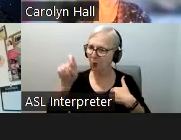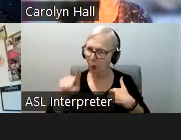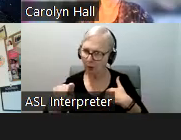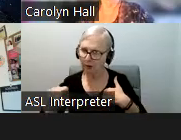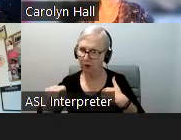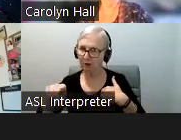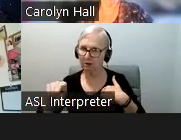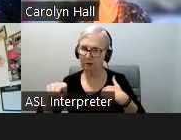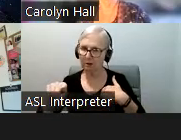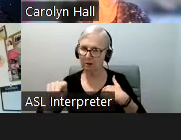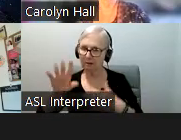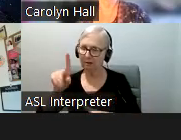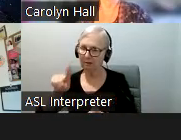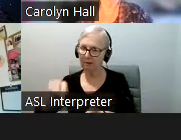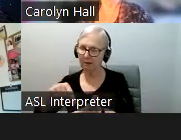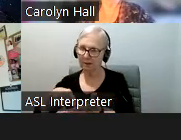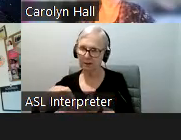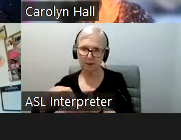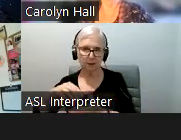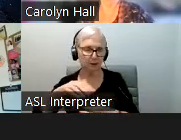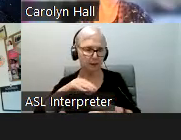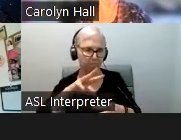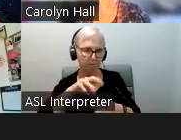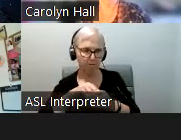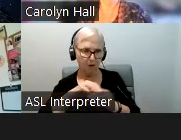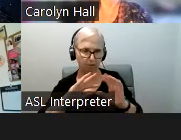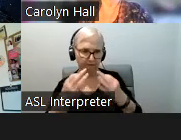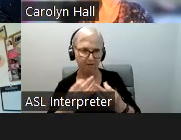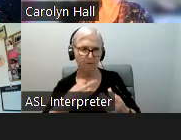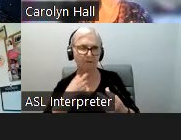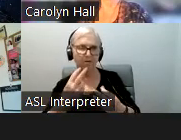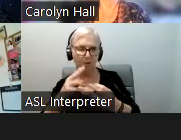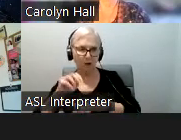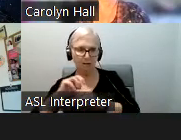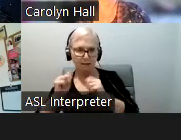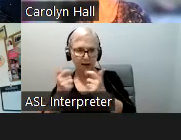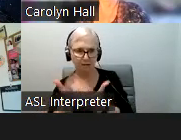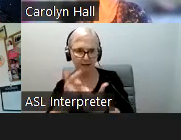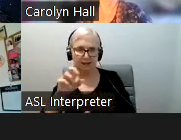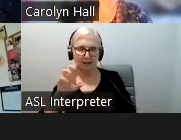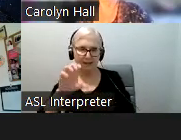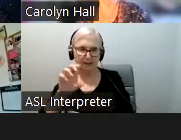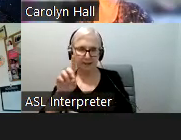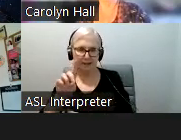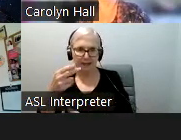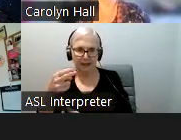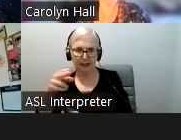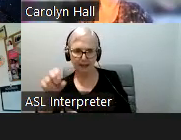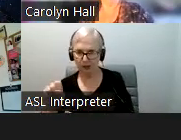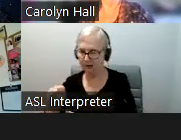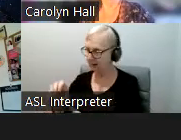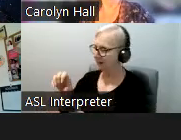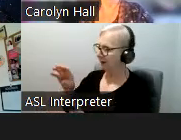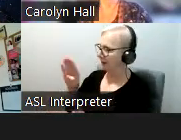and this involves like both the Family Voice Council at CDHS and the Family Voice Council